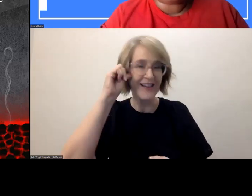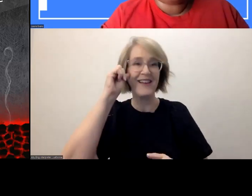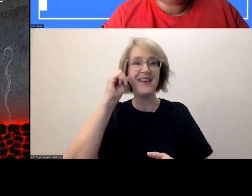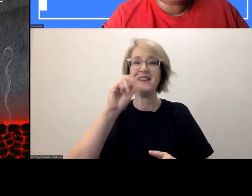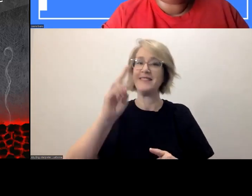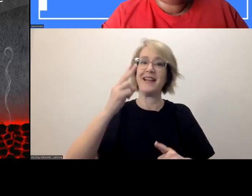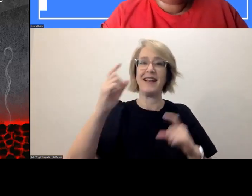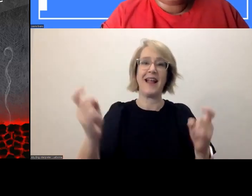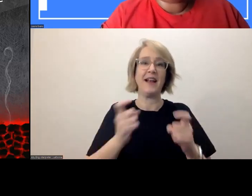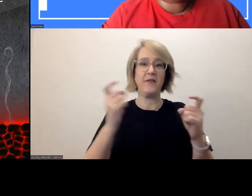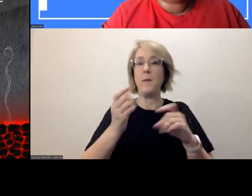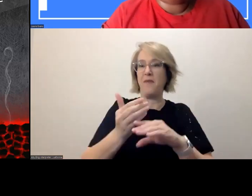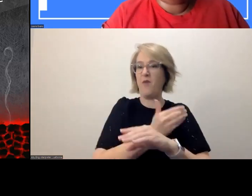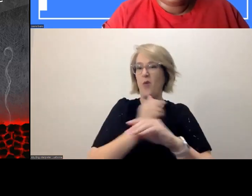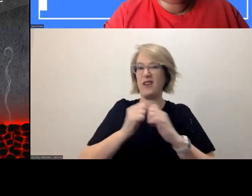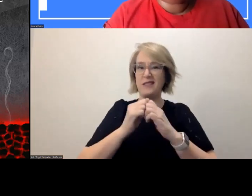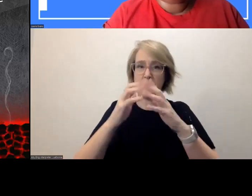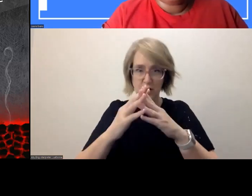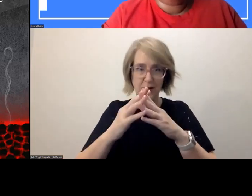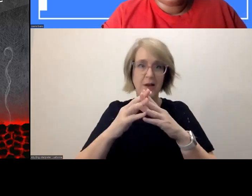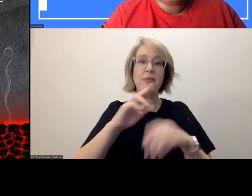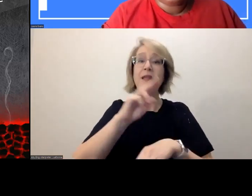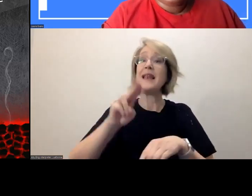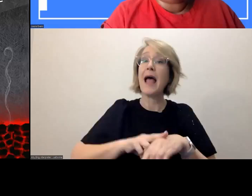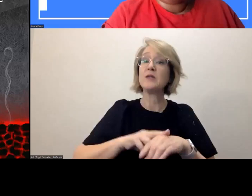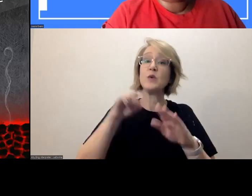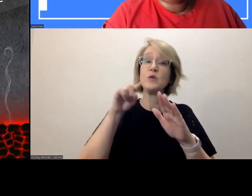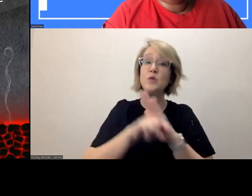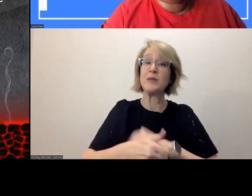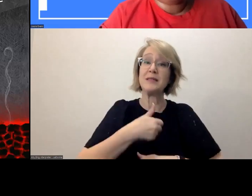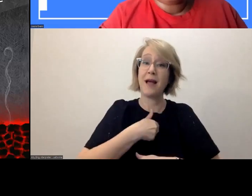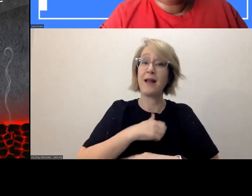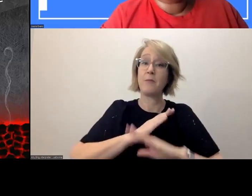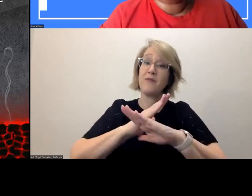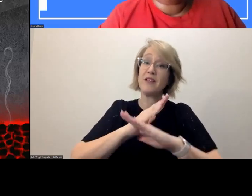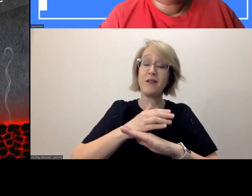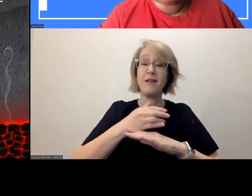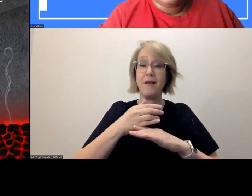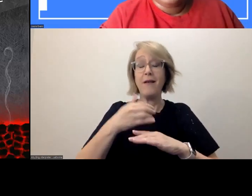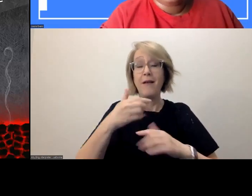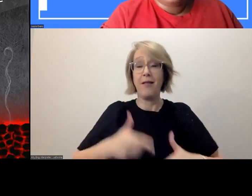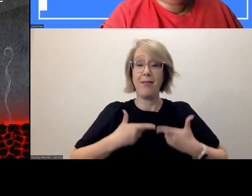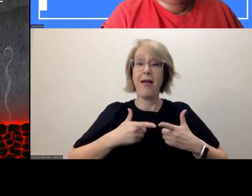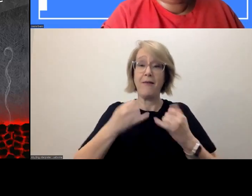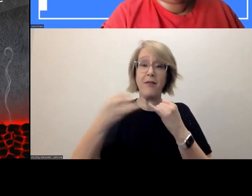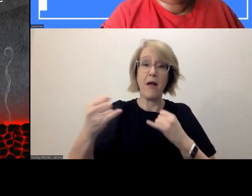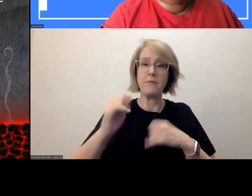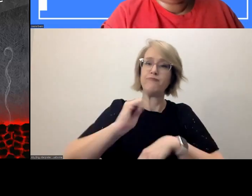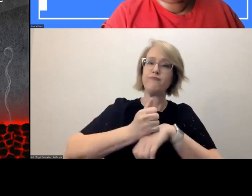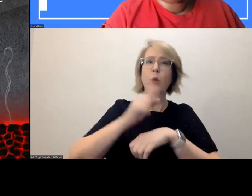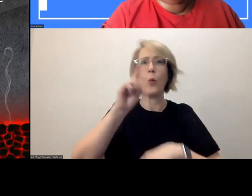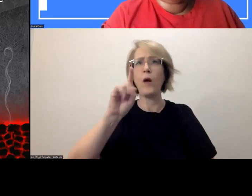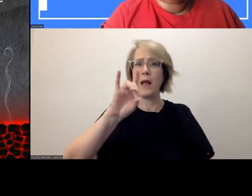anniversary, prior to its inception, the National Suicide Prevention Lifeline had launched the number 1-800-273-TALK,